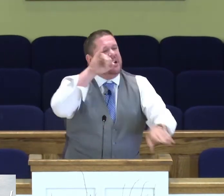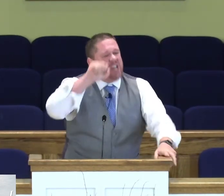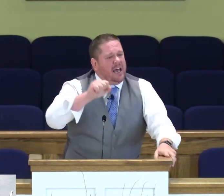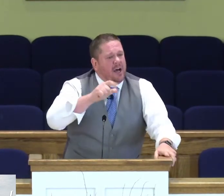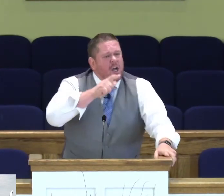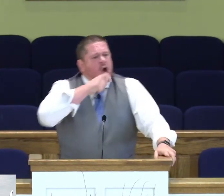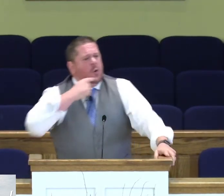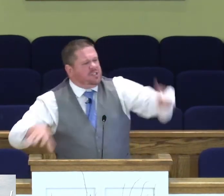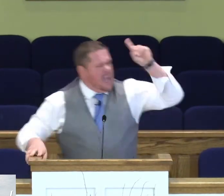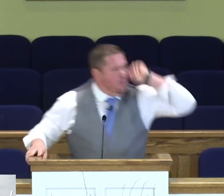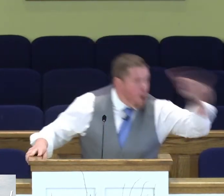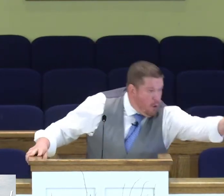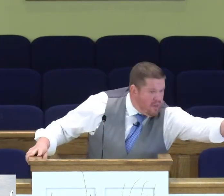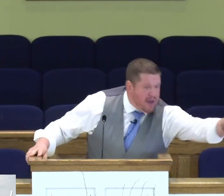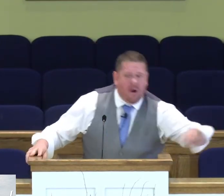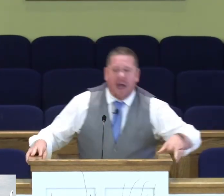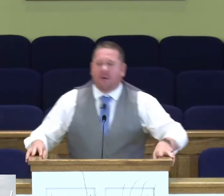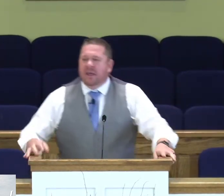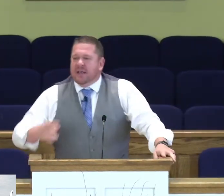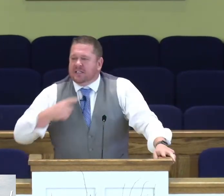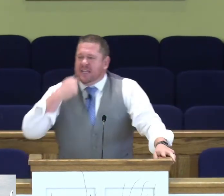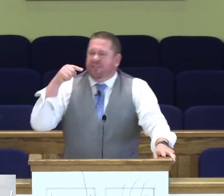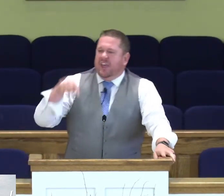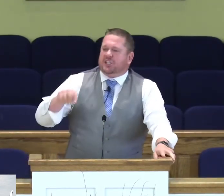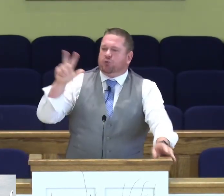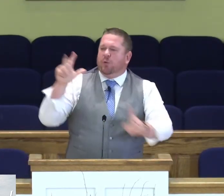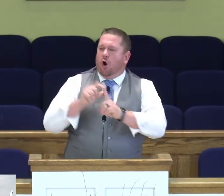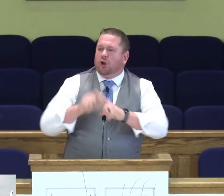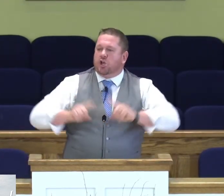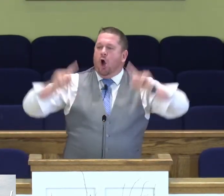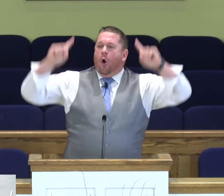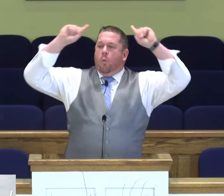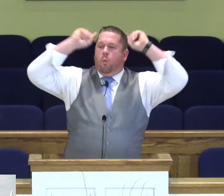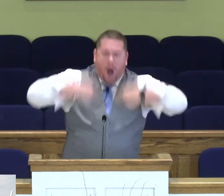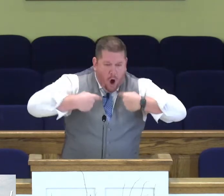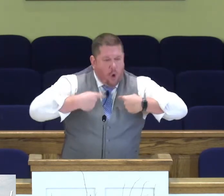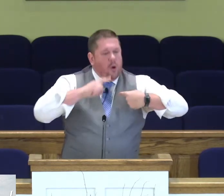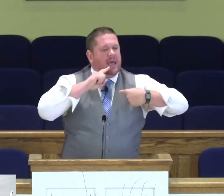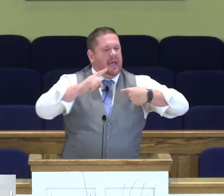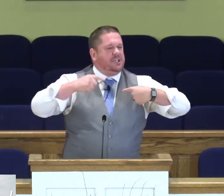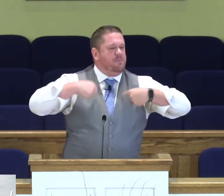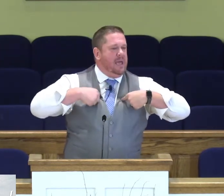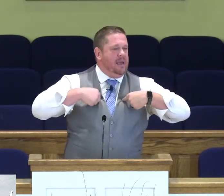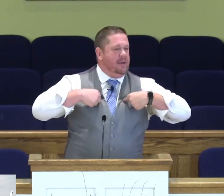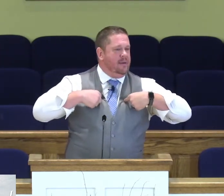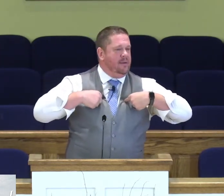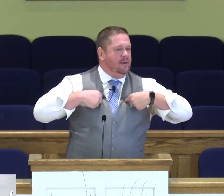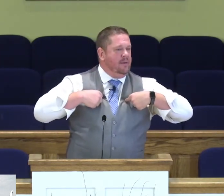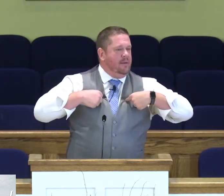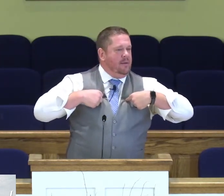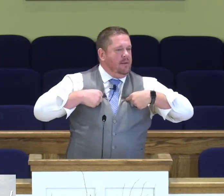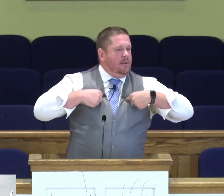same Isaiah who was saying woe to that crowd said these three words, woe is me.